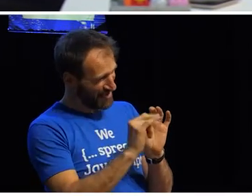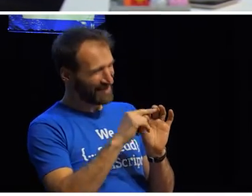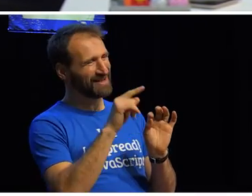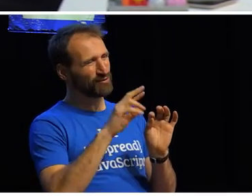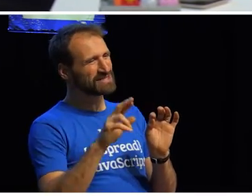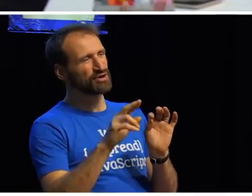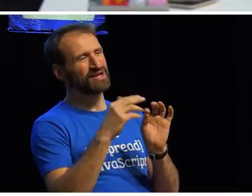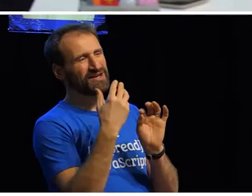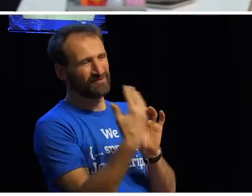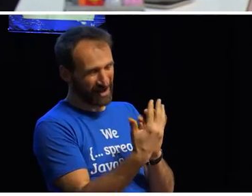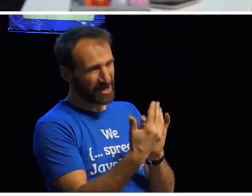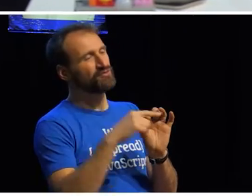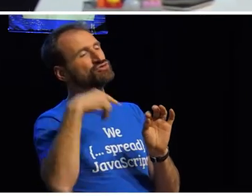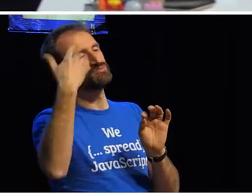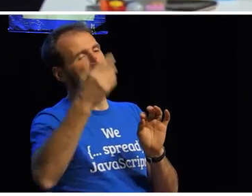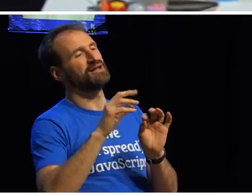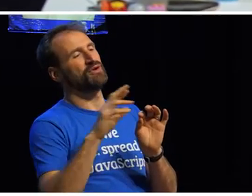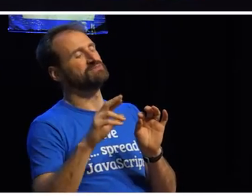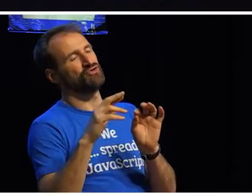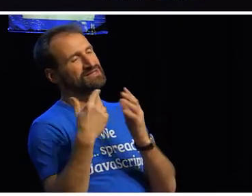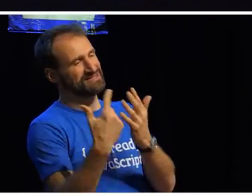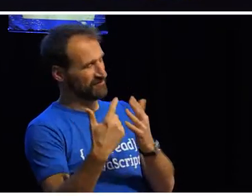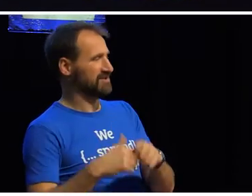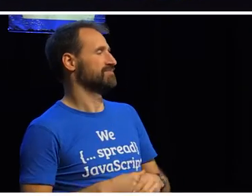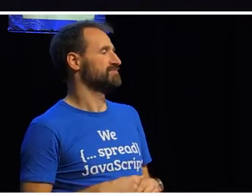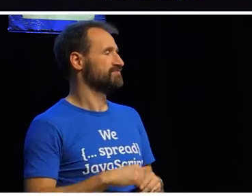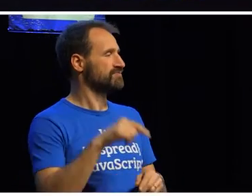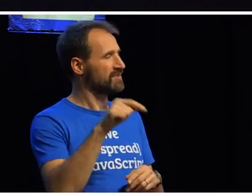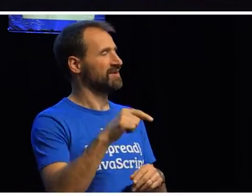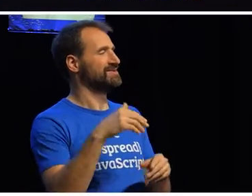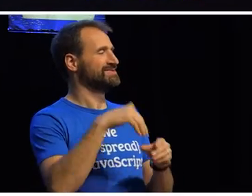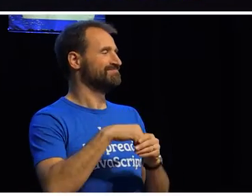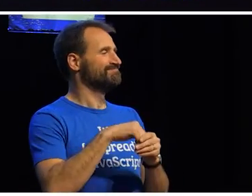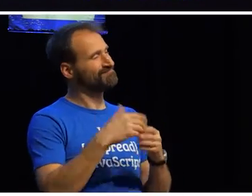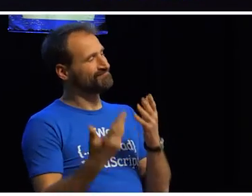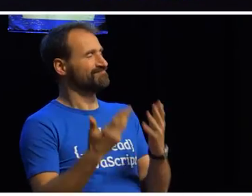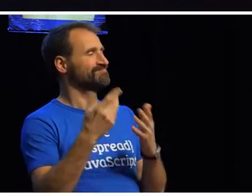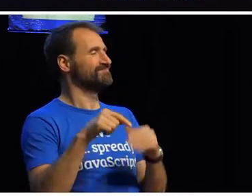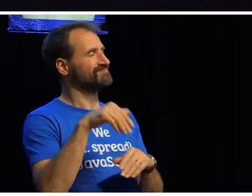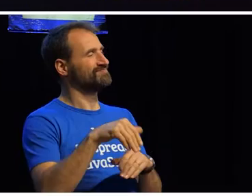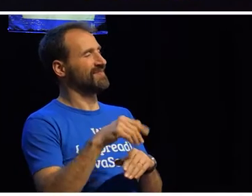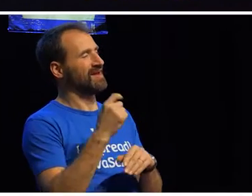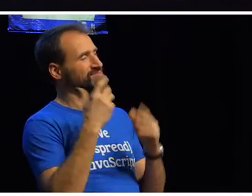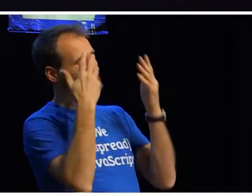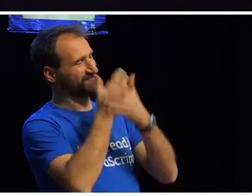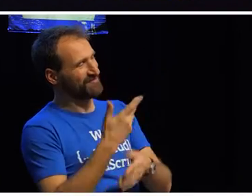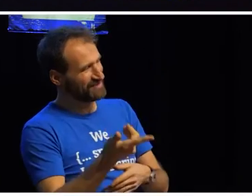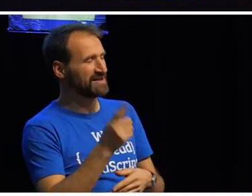4. Raspberry Pi has a two different naming convention for pins, so it's kind of confusing, but I'm using one of those.